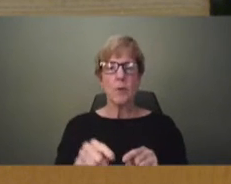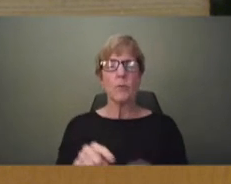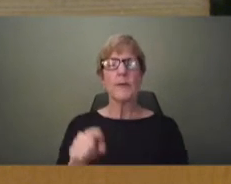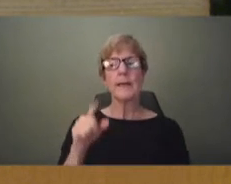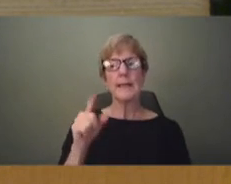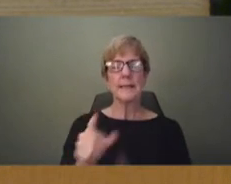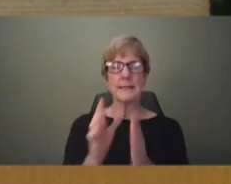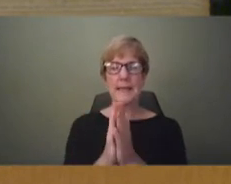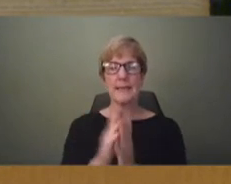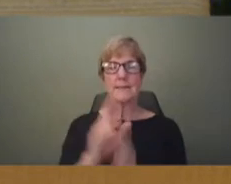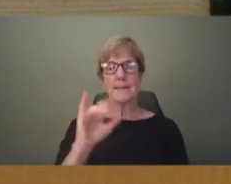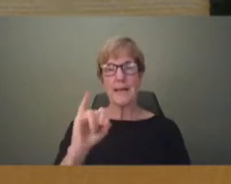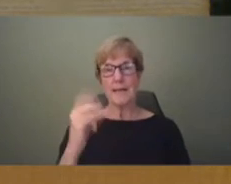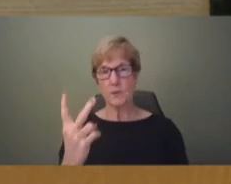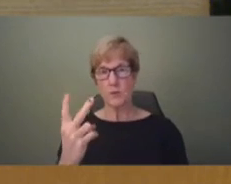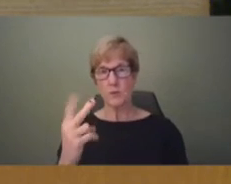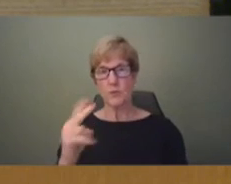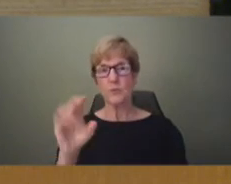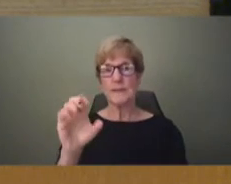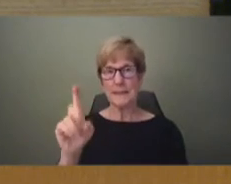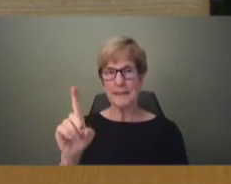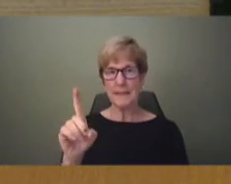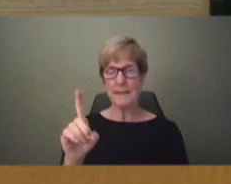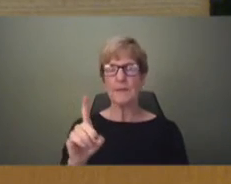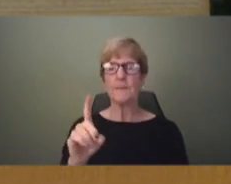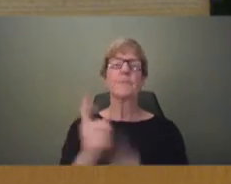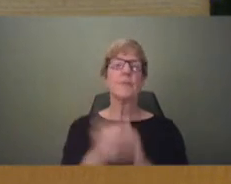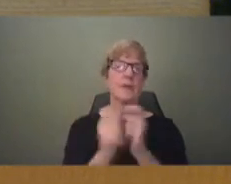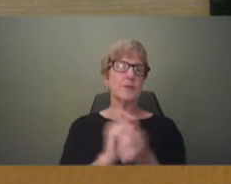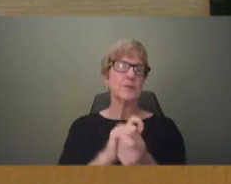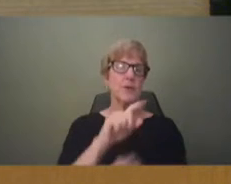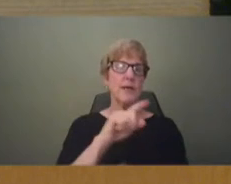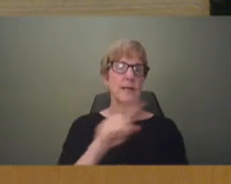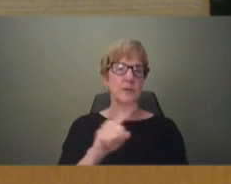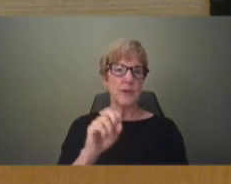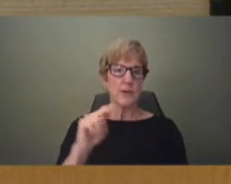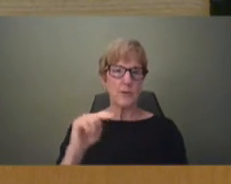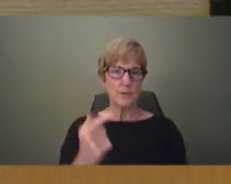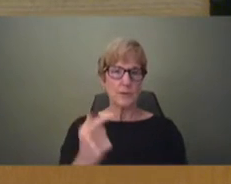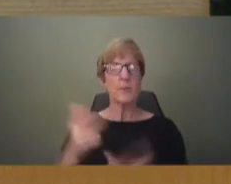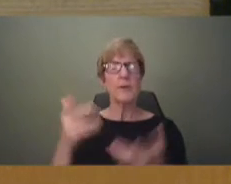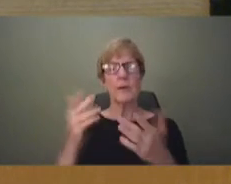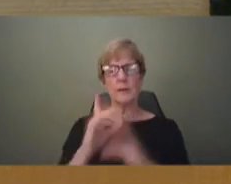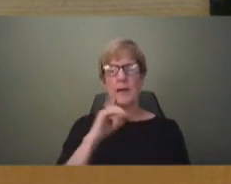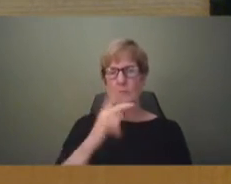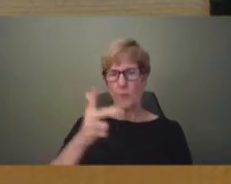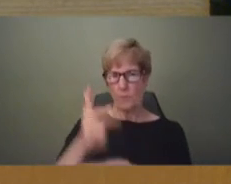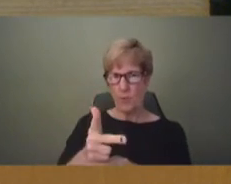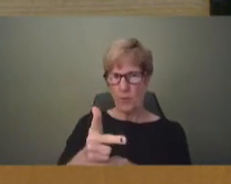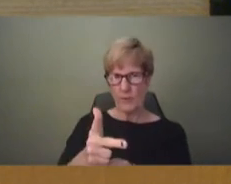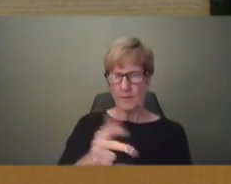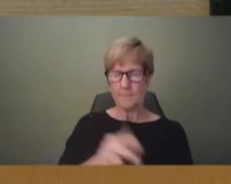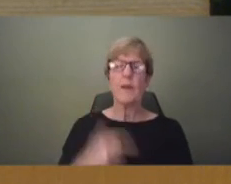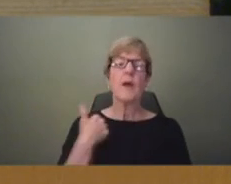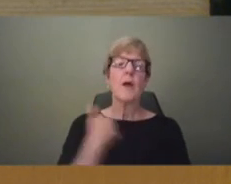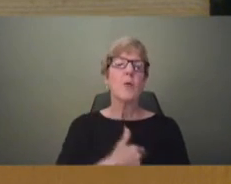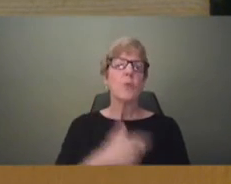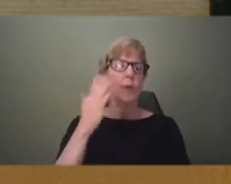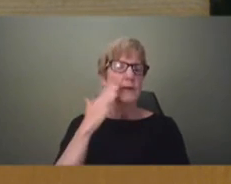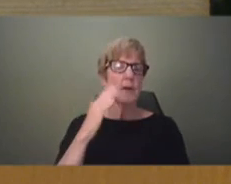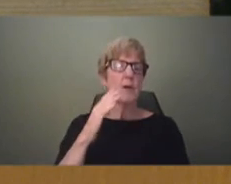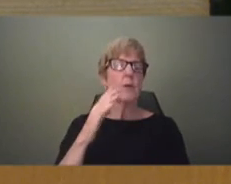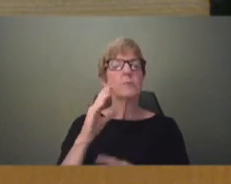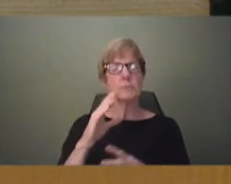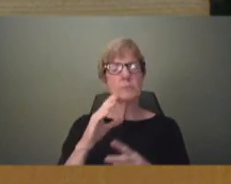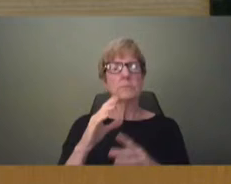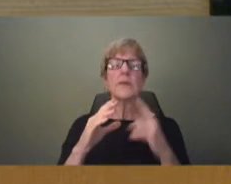I2 CD rezoning to allow for that um we are aware of the outstanding it's just one outstanding